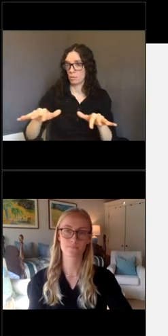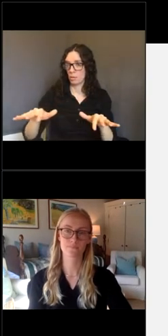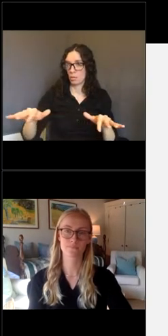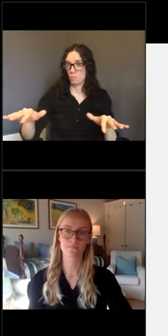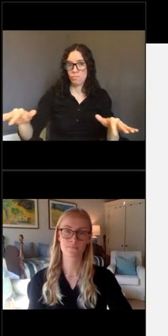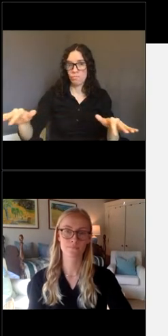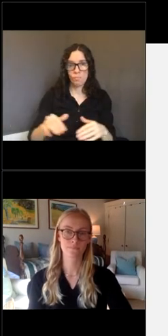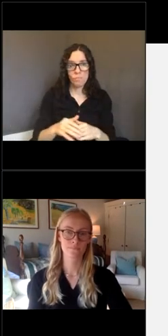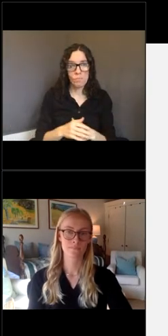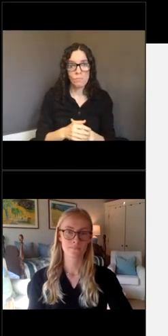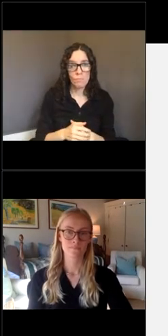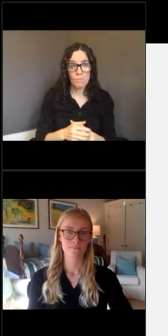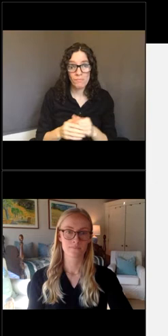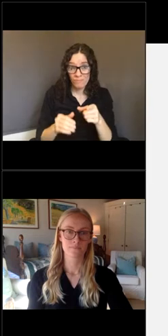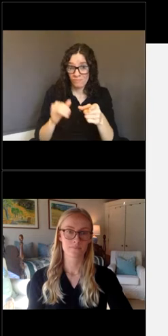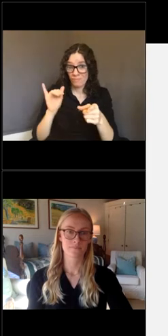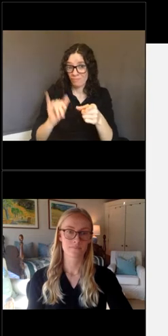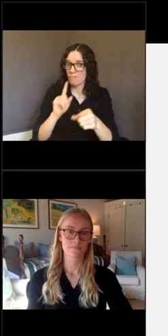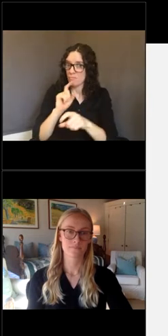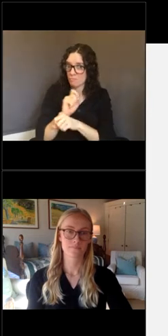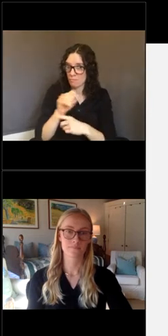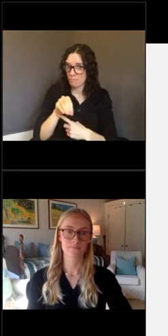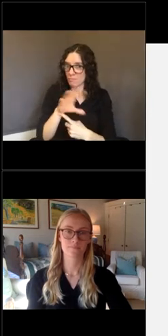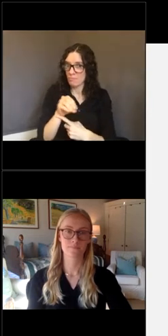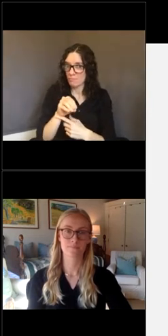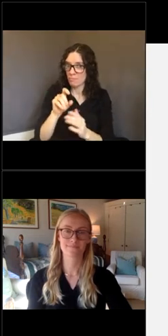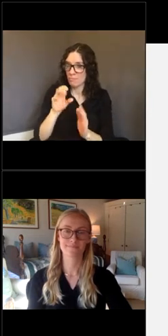picture of the sort of